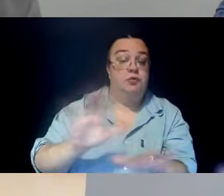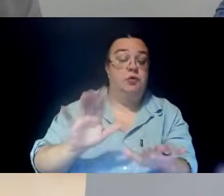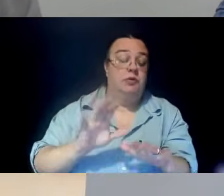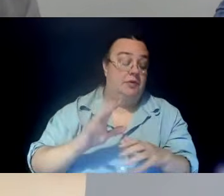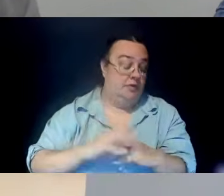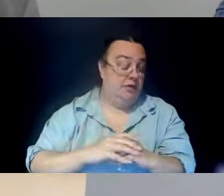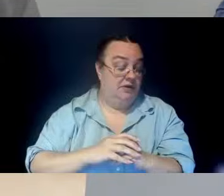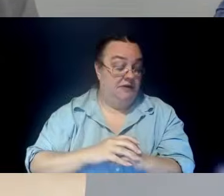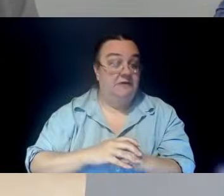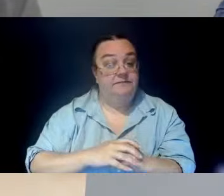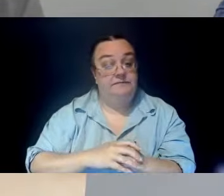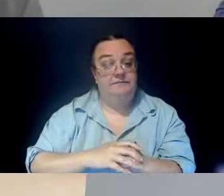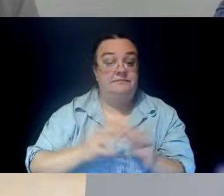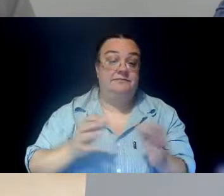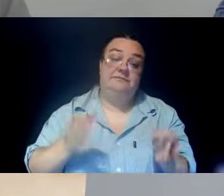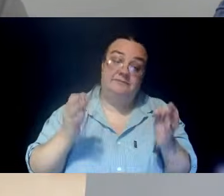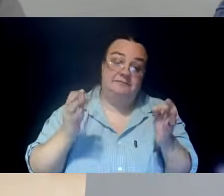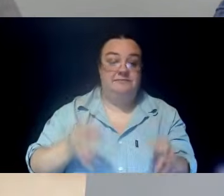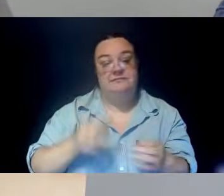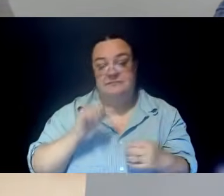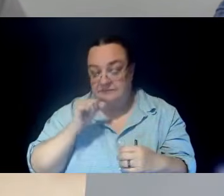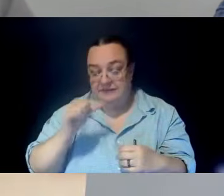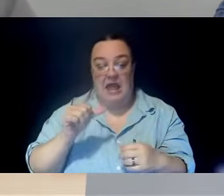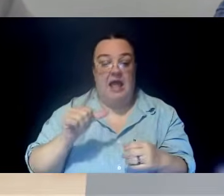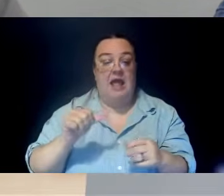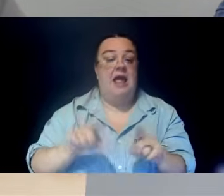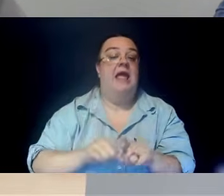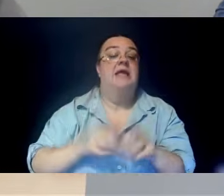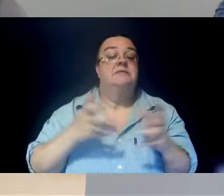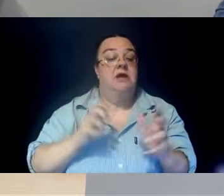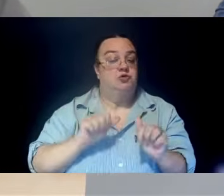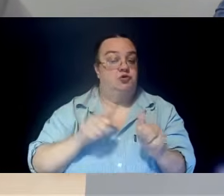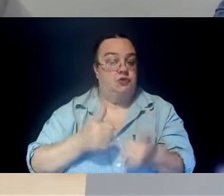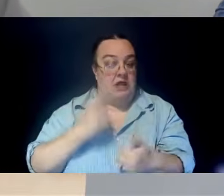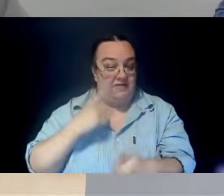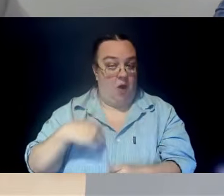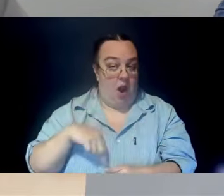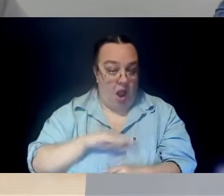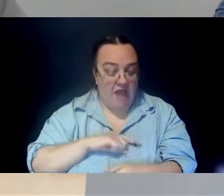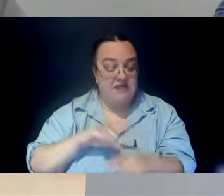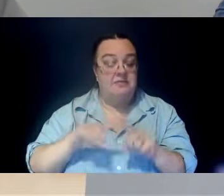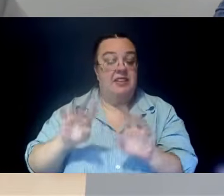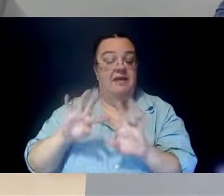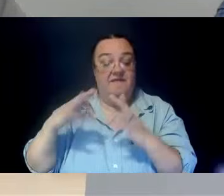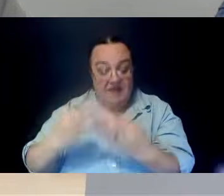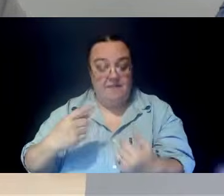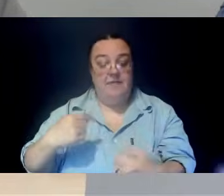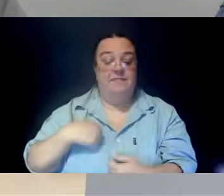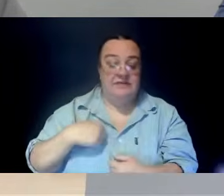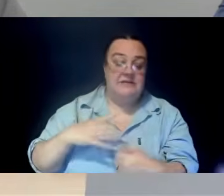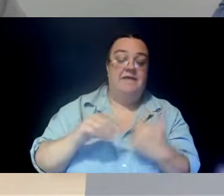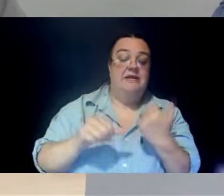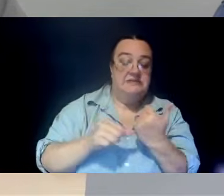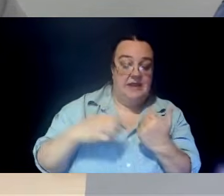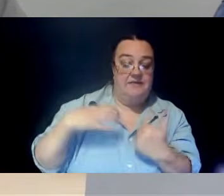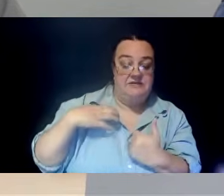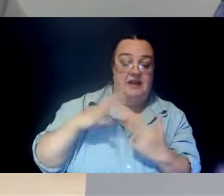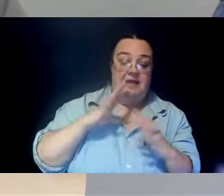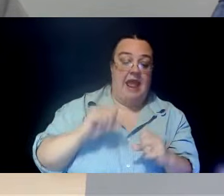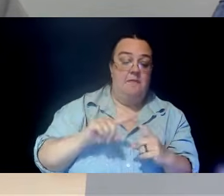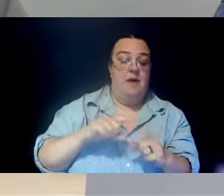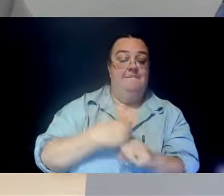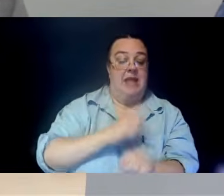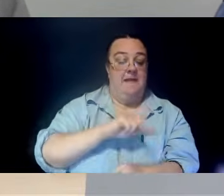certainly not nearly as challenging for us as it is for the family. And the deputy chief and I were able to make personal notification to the family that evening as